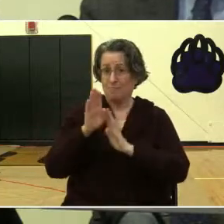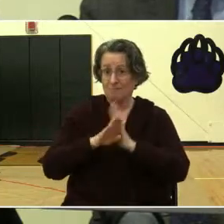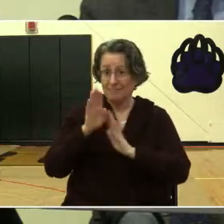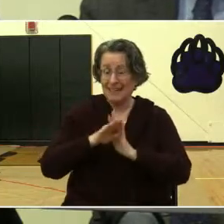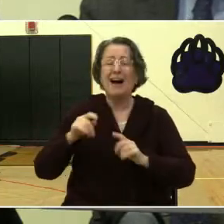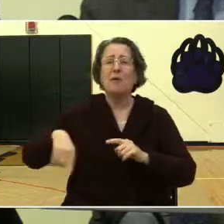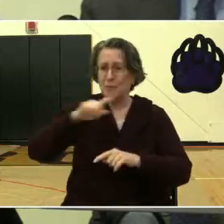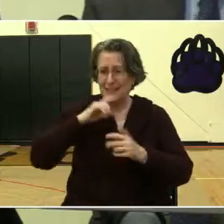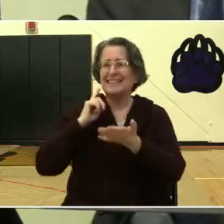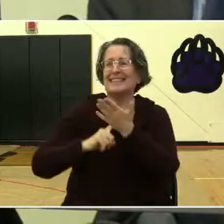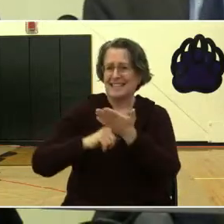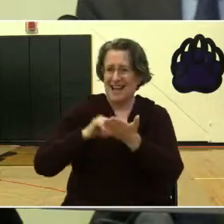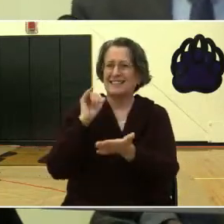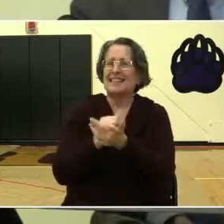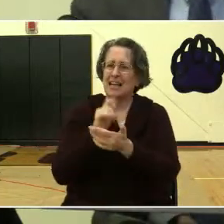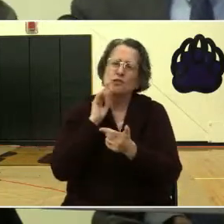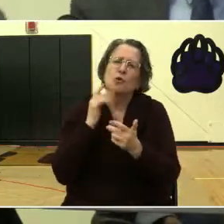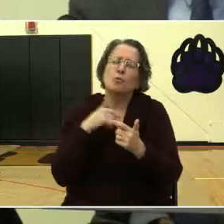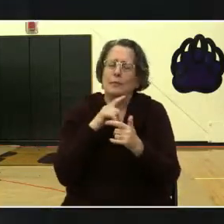gas powered